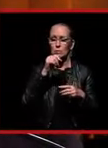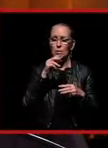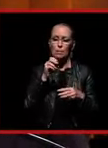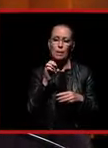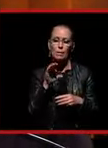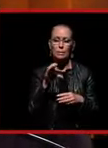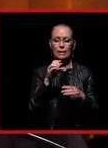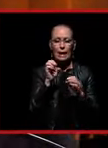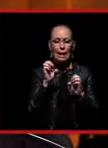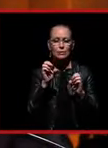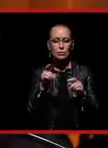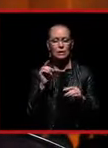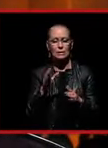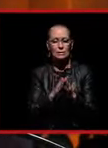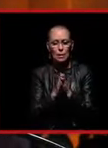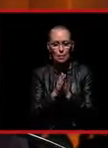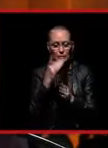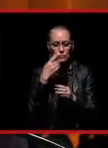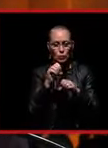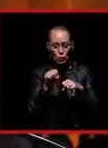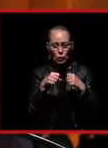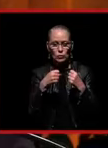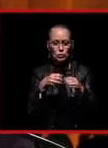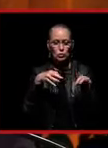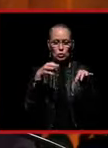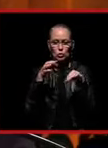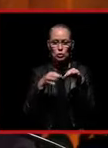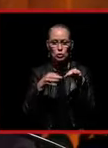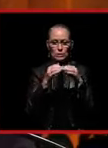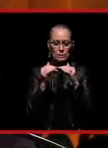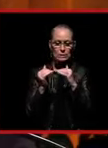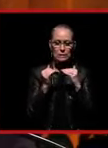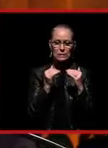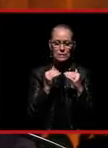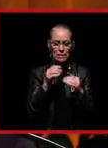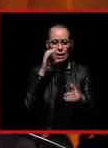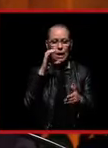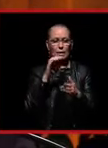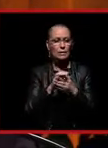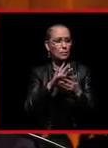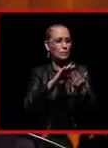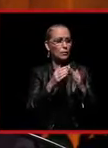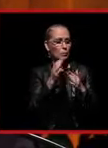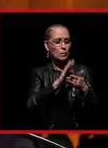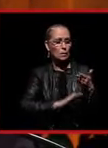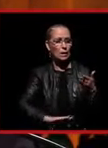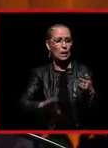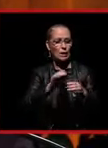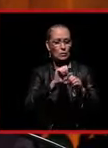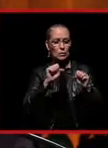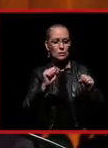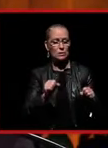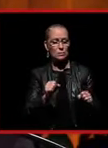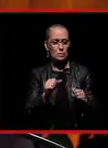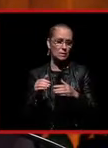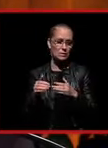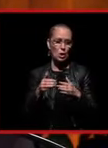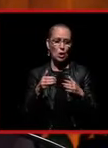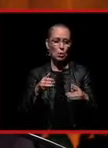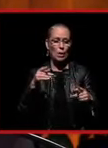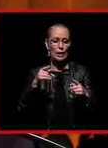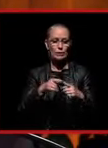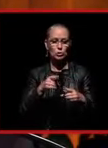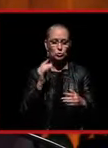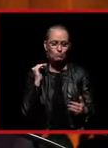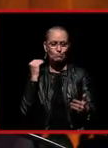Rubenzahl's passion for social justice and his belief that our country's community college system is today's pathway to the American dream